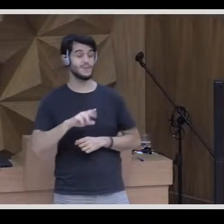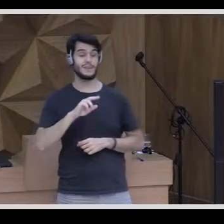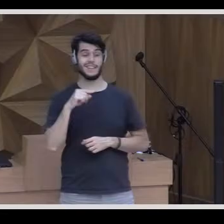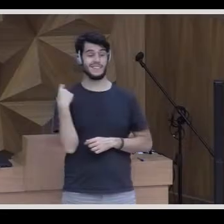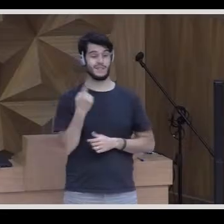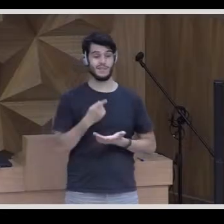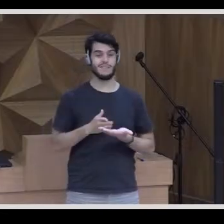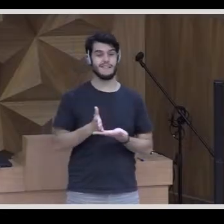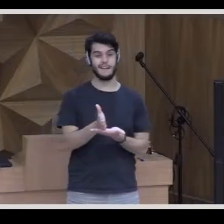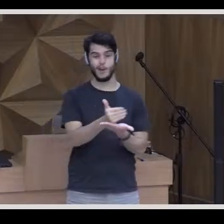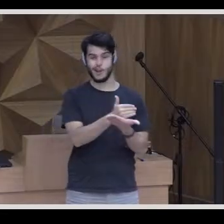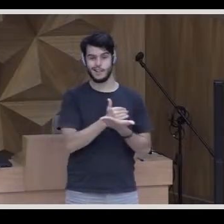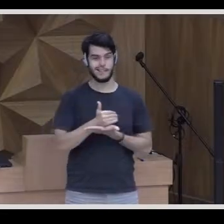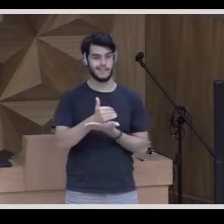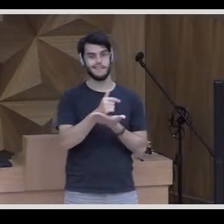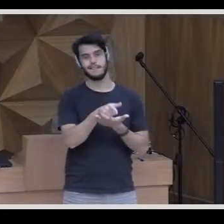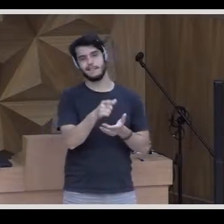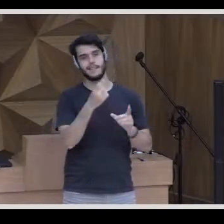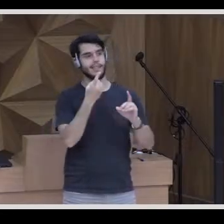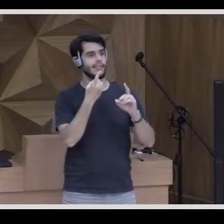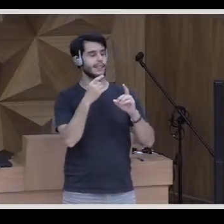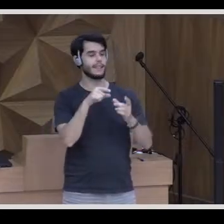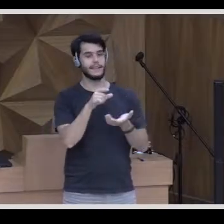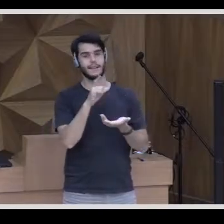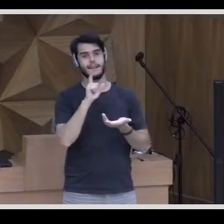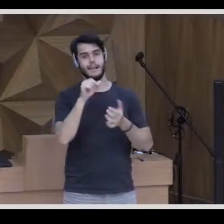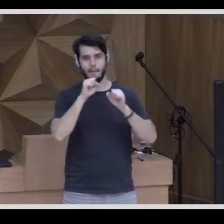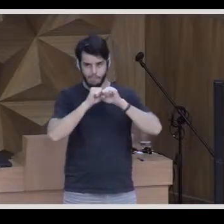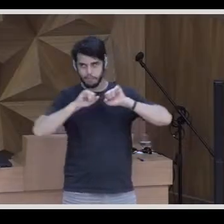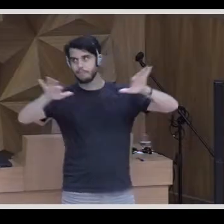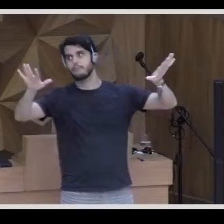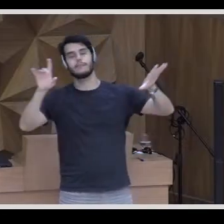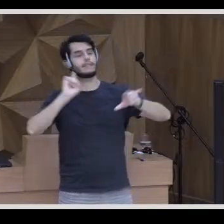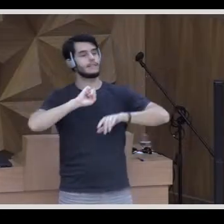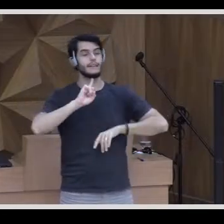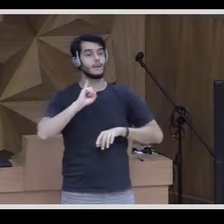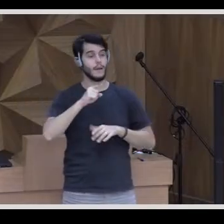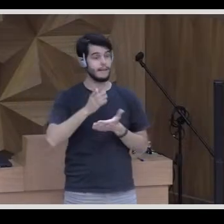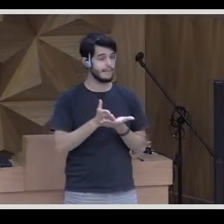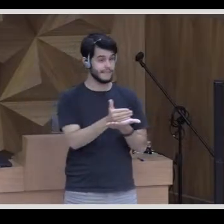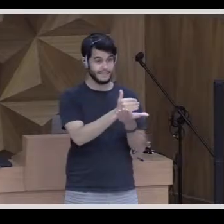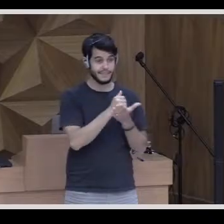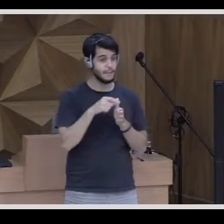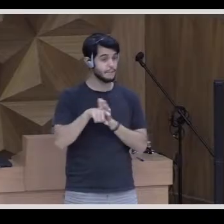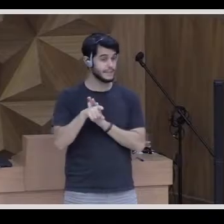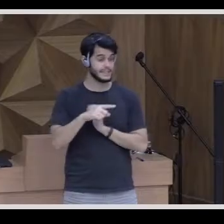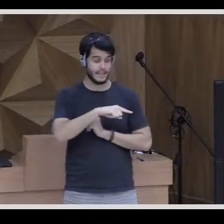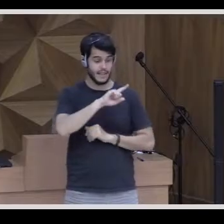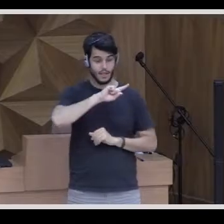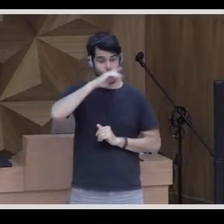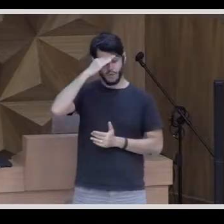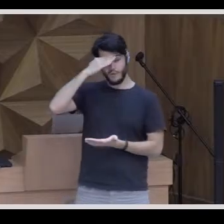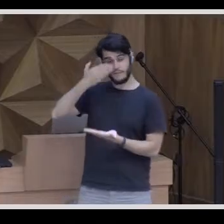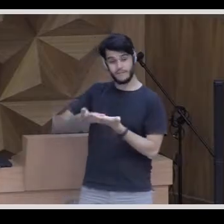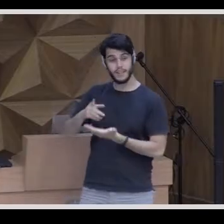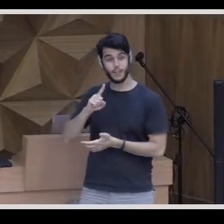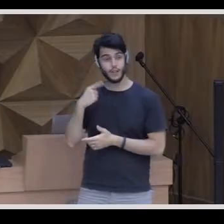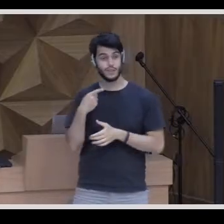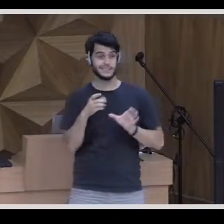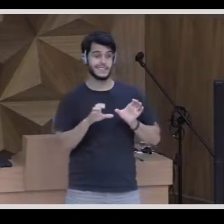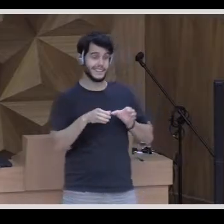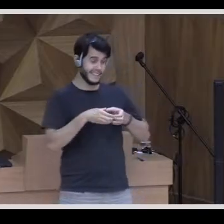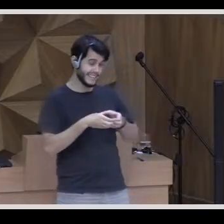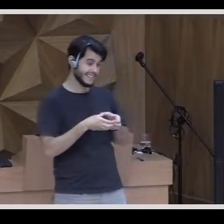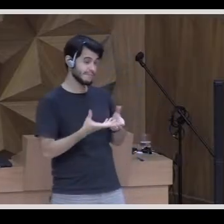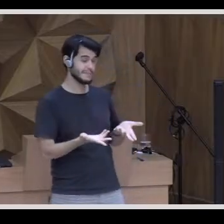It was much more fundamental. It was more that they did not really trust that if we gave them